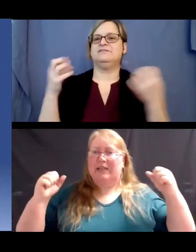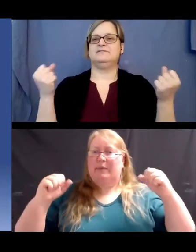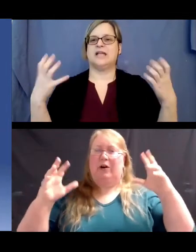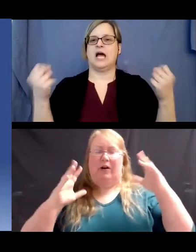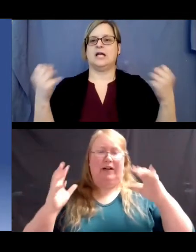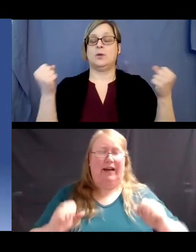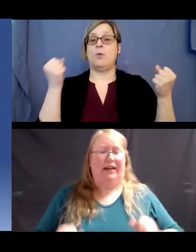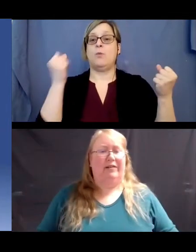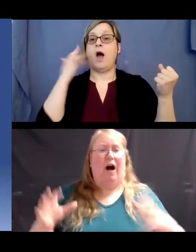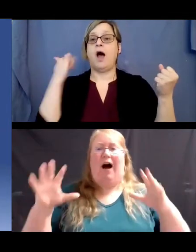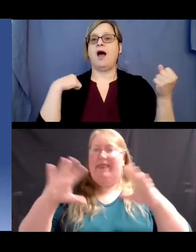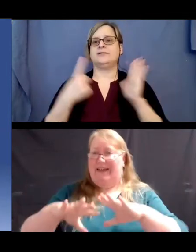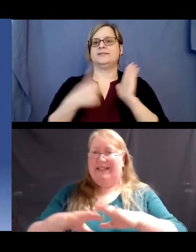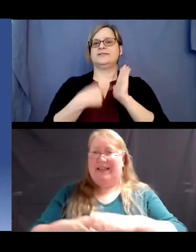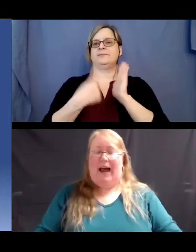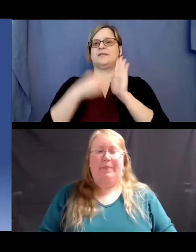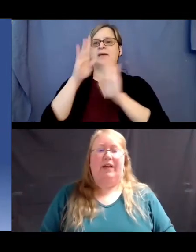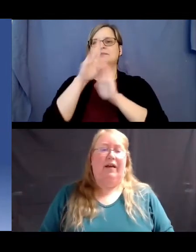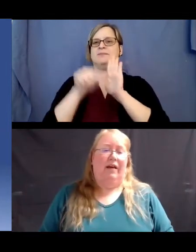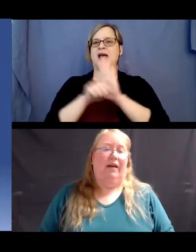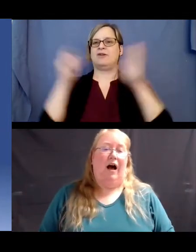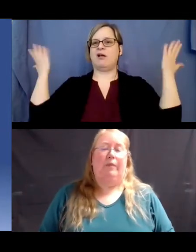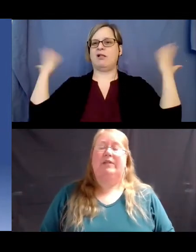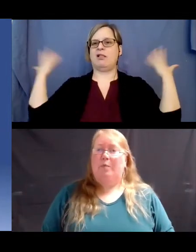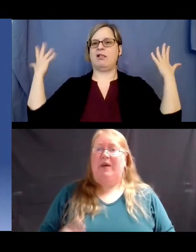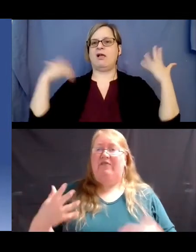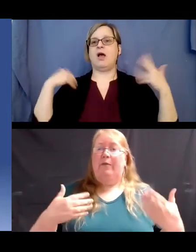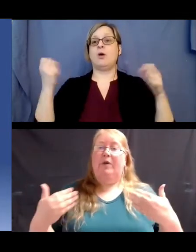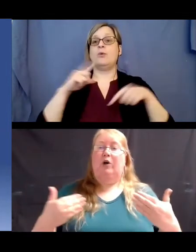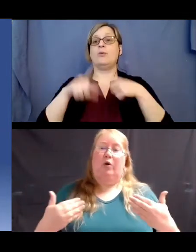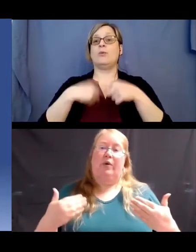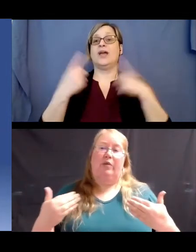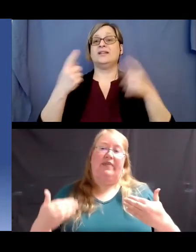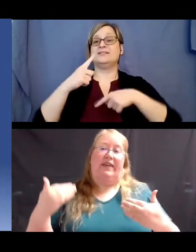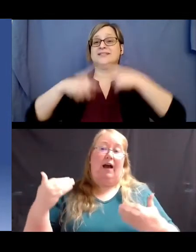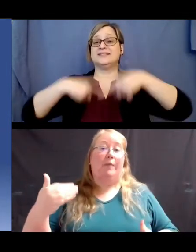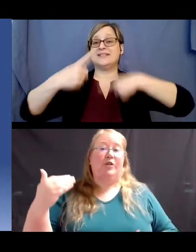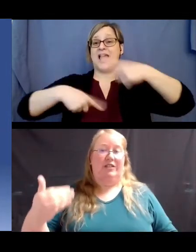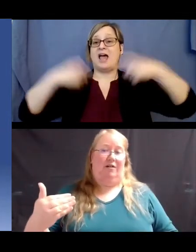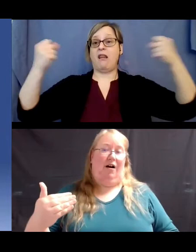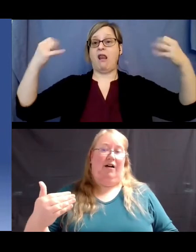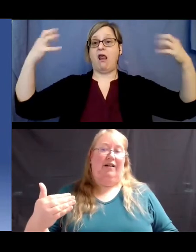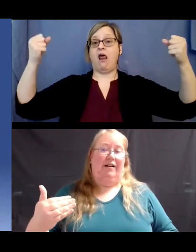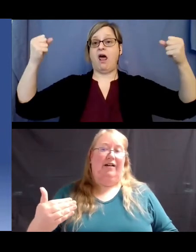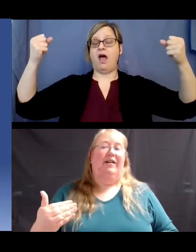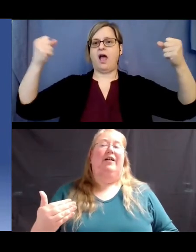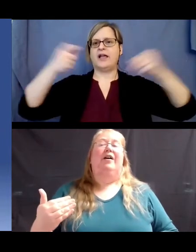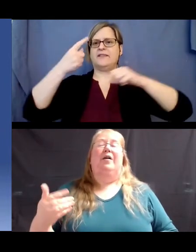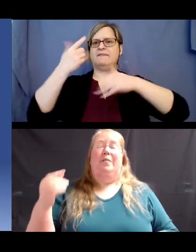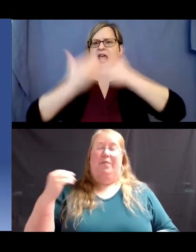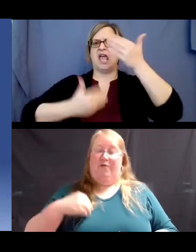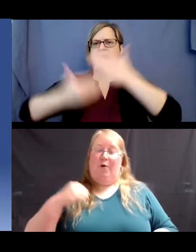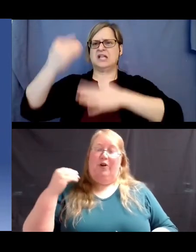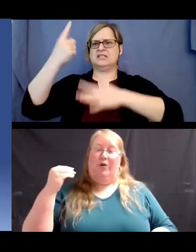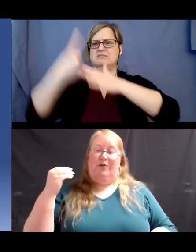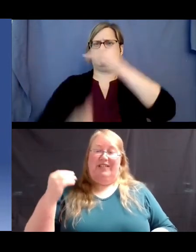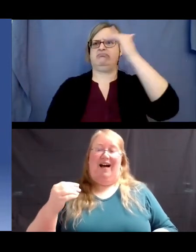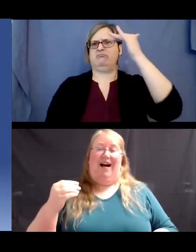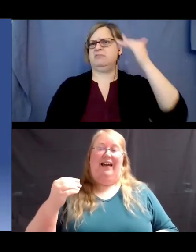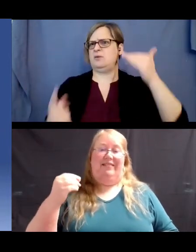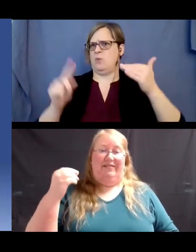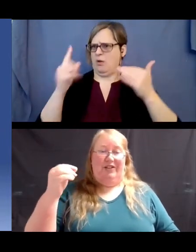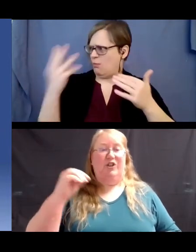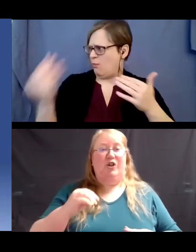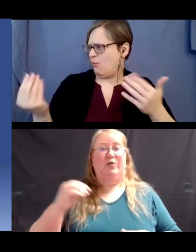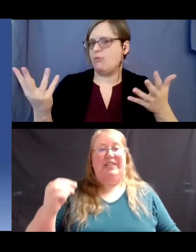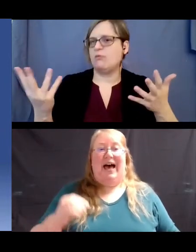can disappear and odd things can happen. So be familiar with what the options are before you